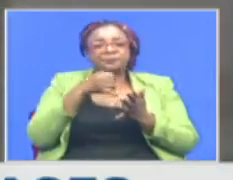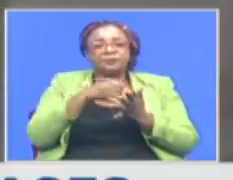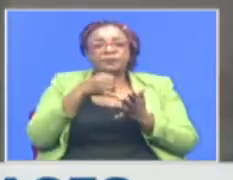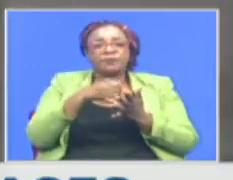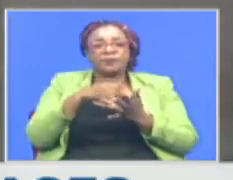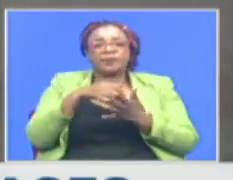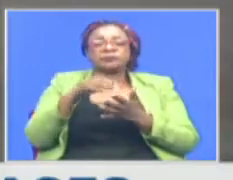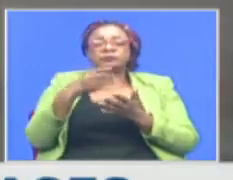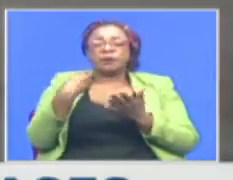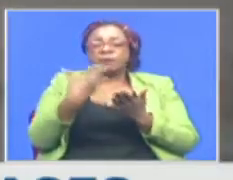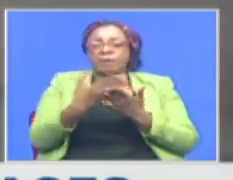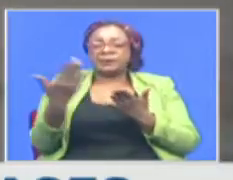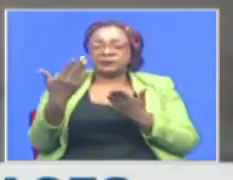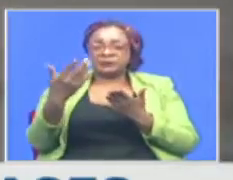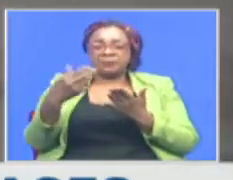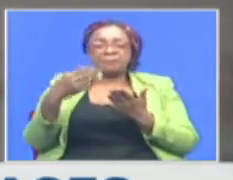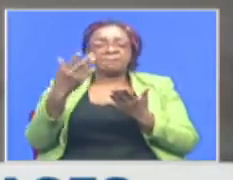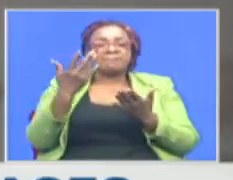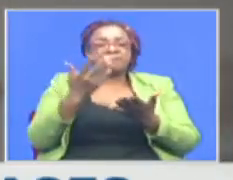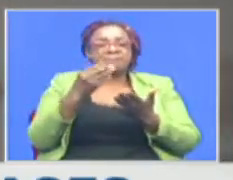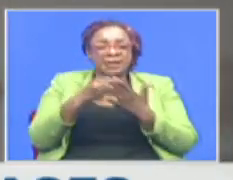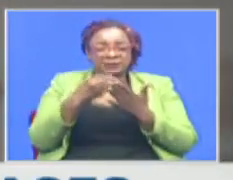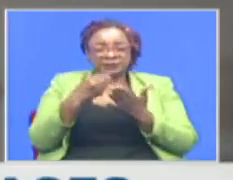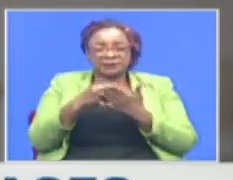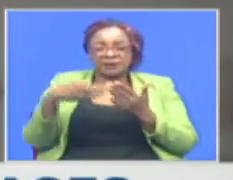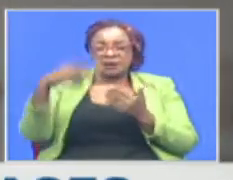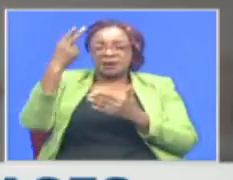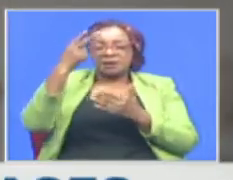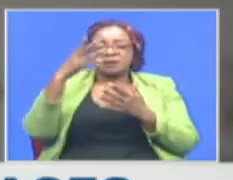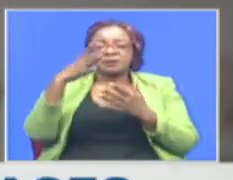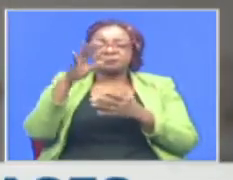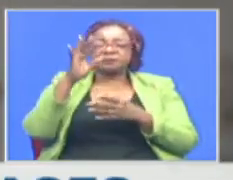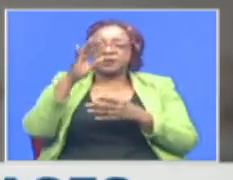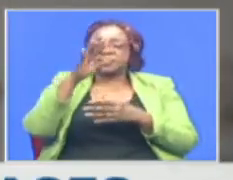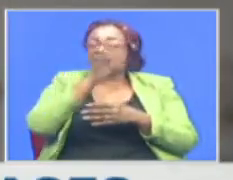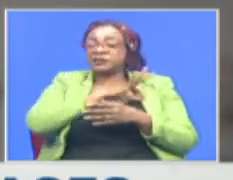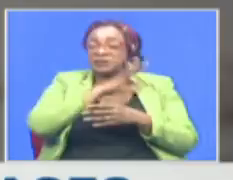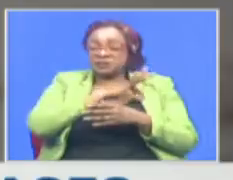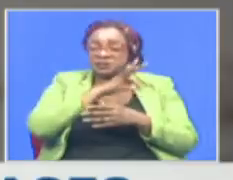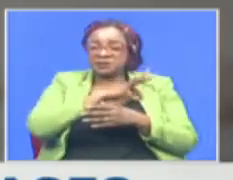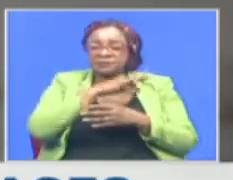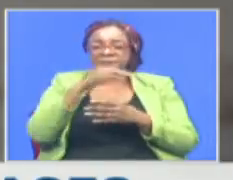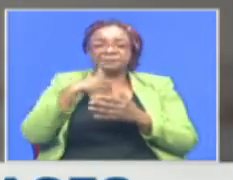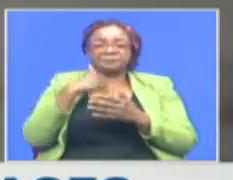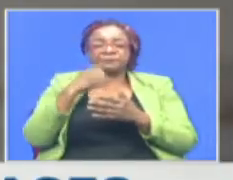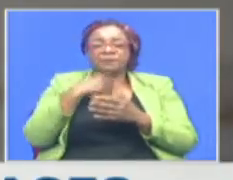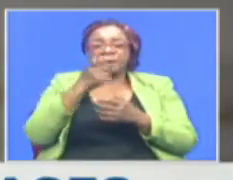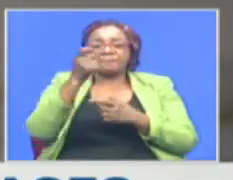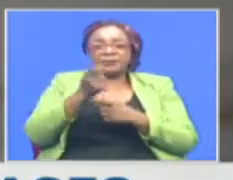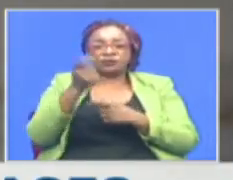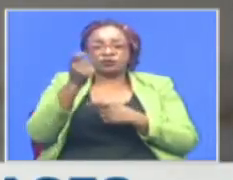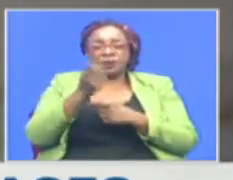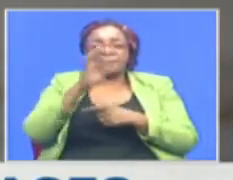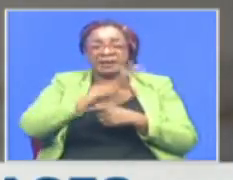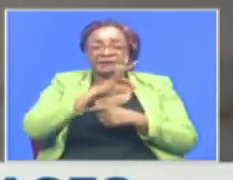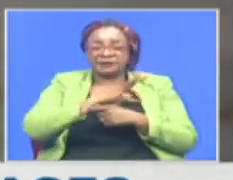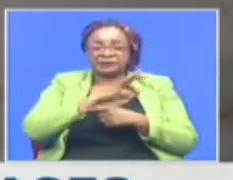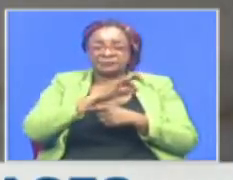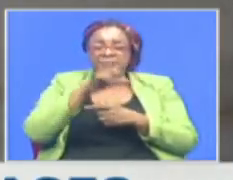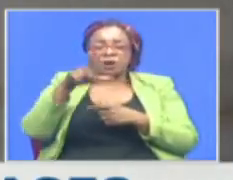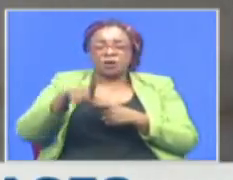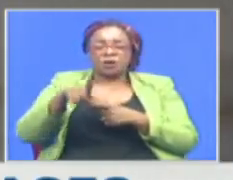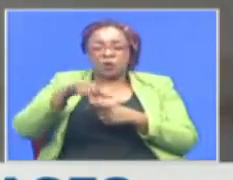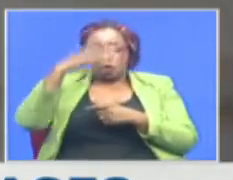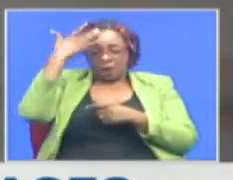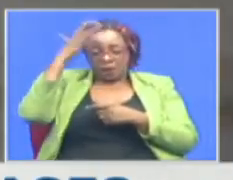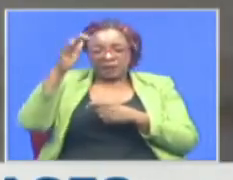property prices, high interest rates on mortgage loans, insufficient accrued pension benefits, low awareness levels on